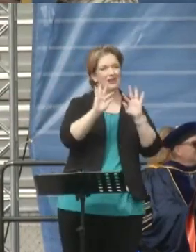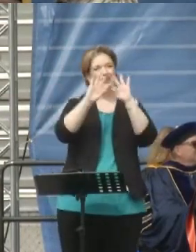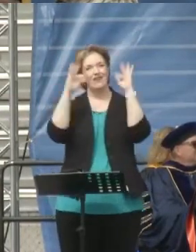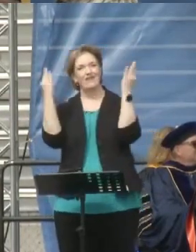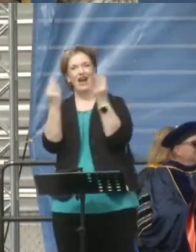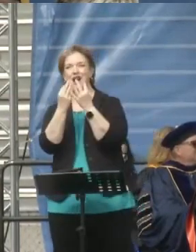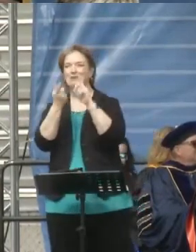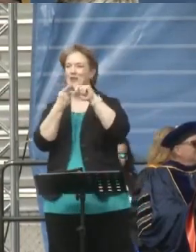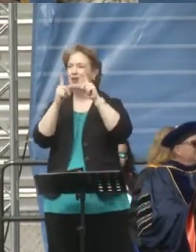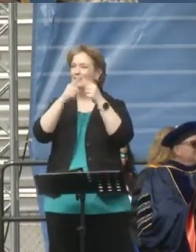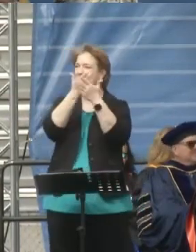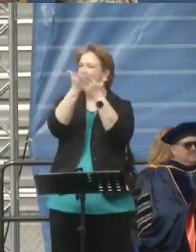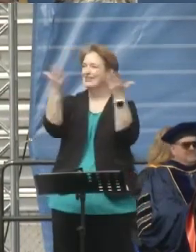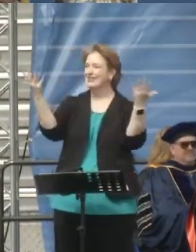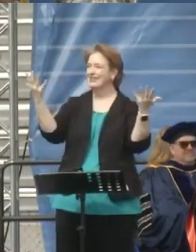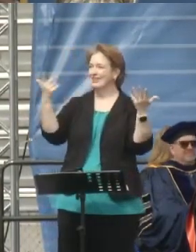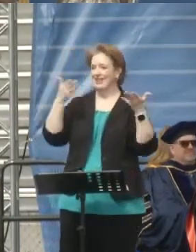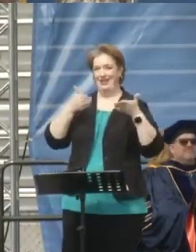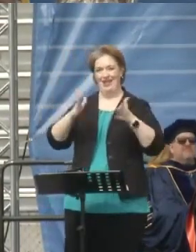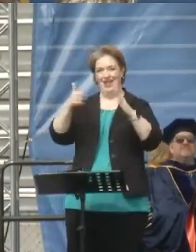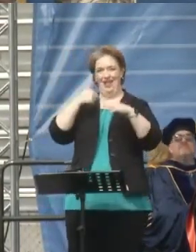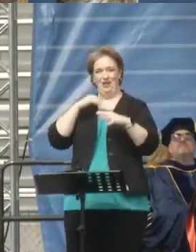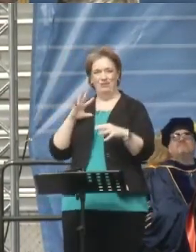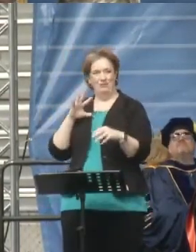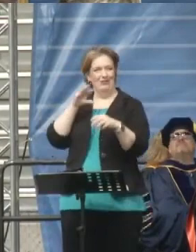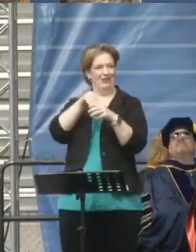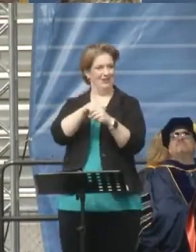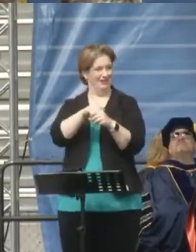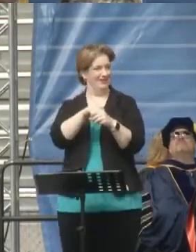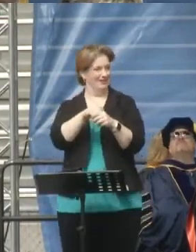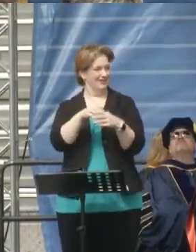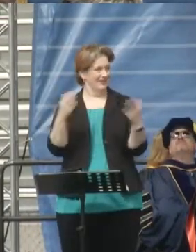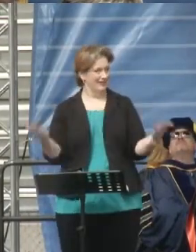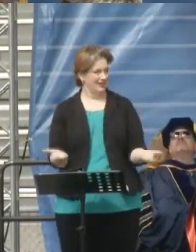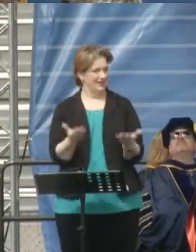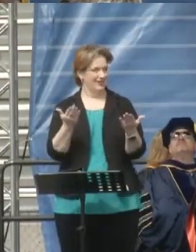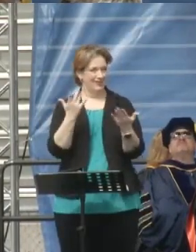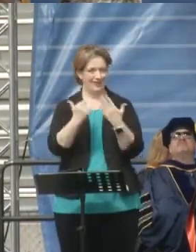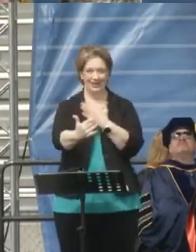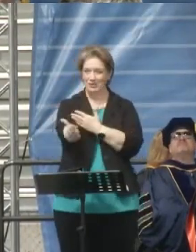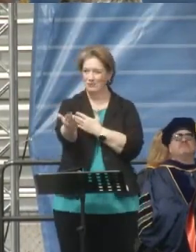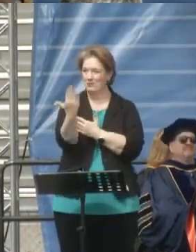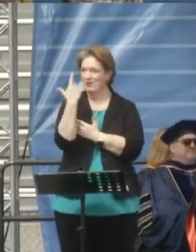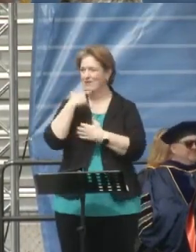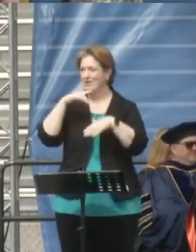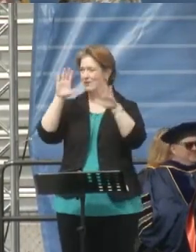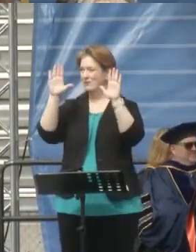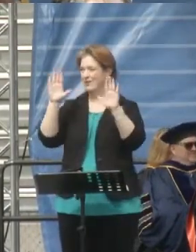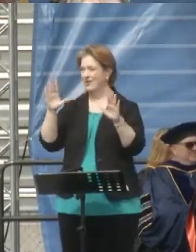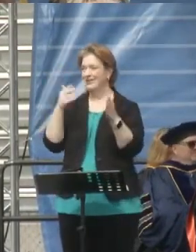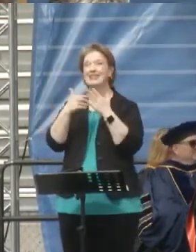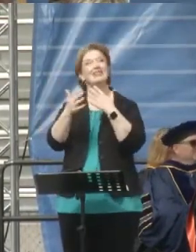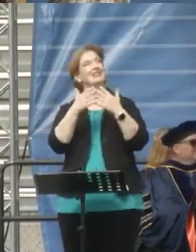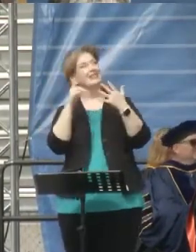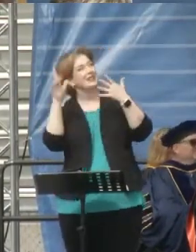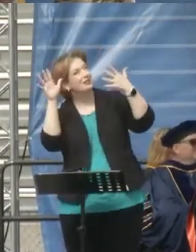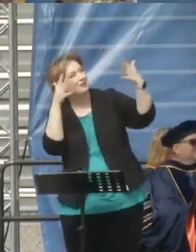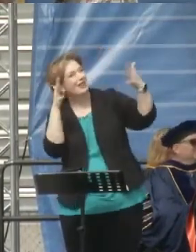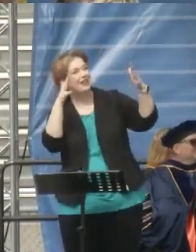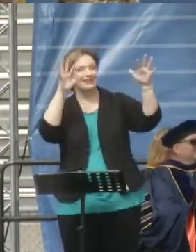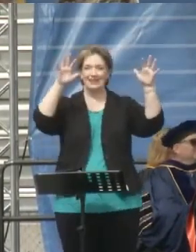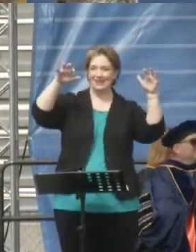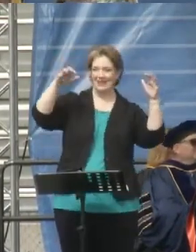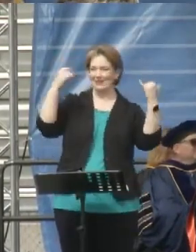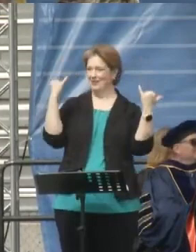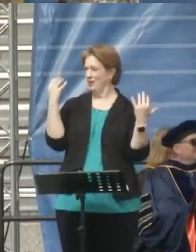me as part of this wonderful morning. Wonderful, no matter what the weather holds for us, it's looking